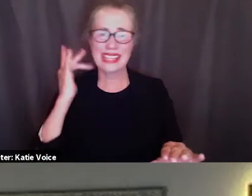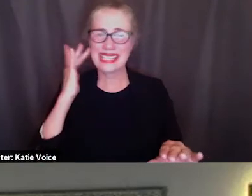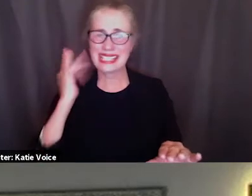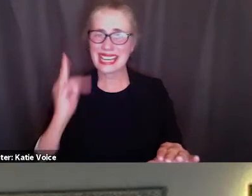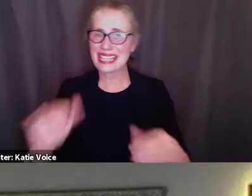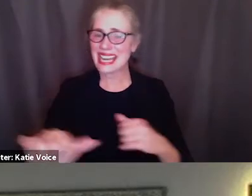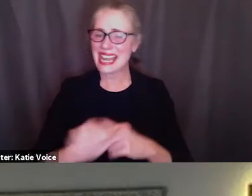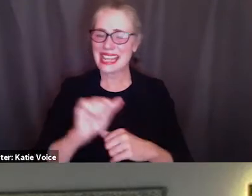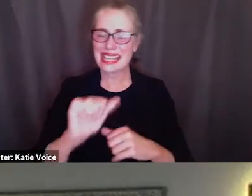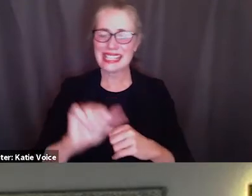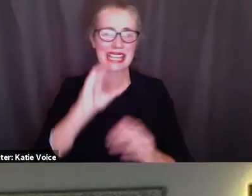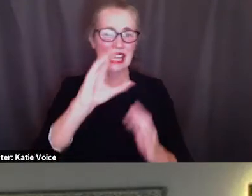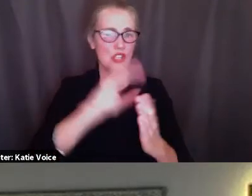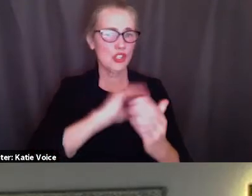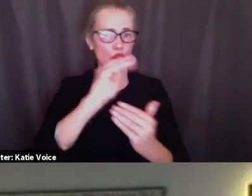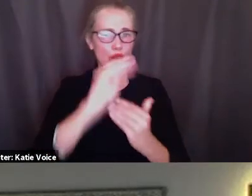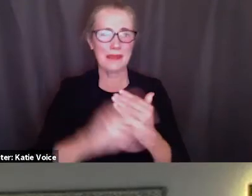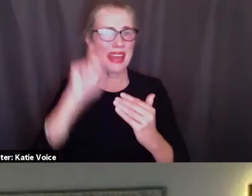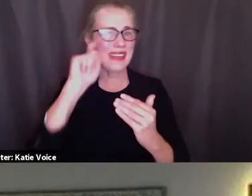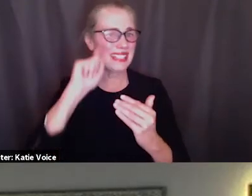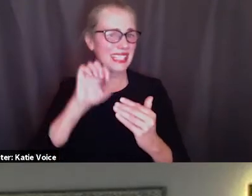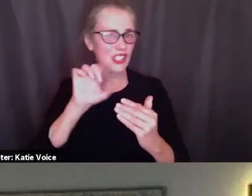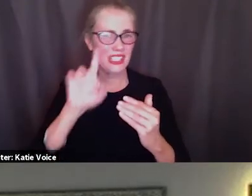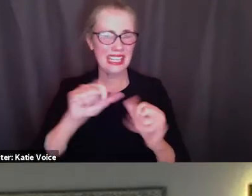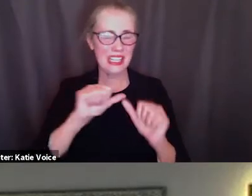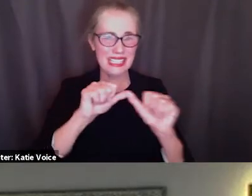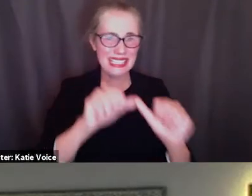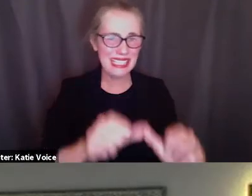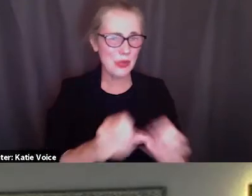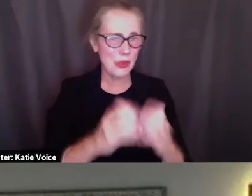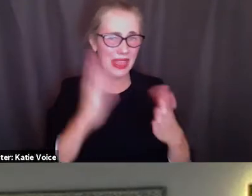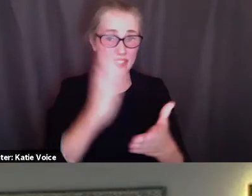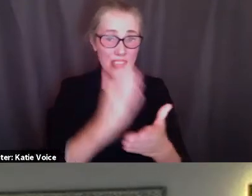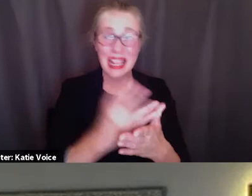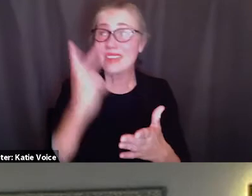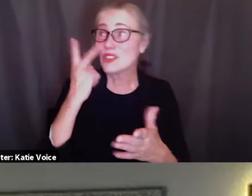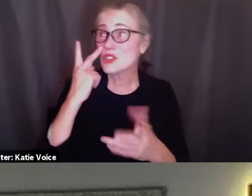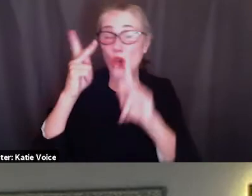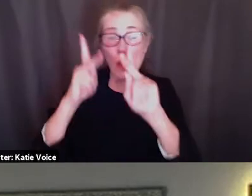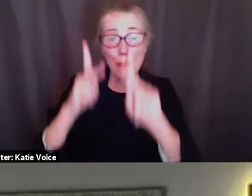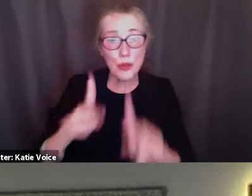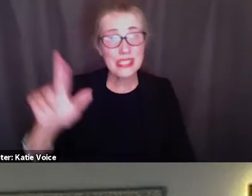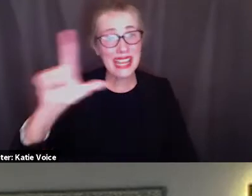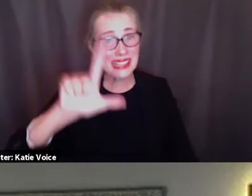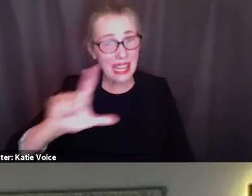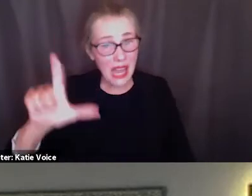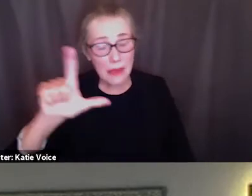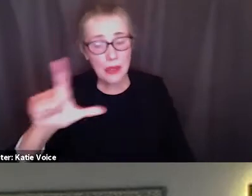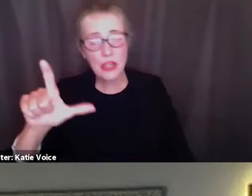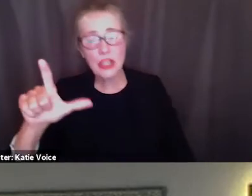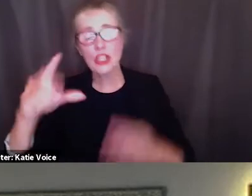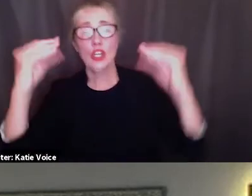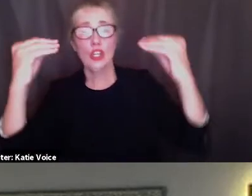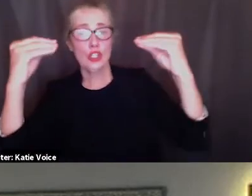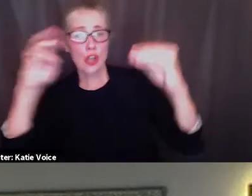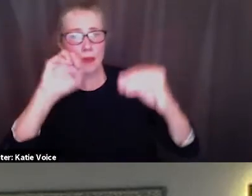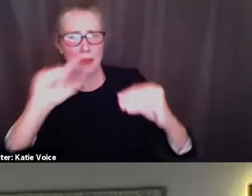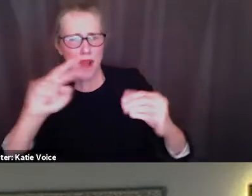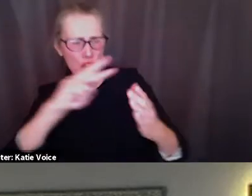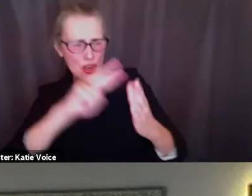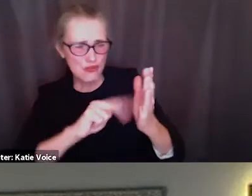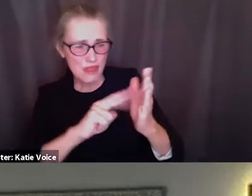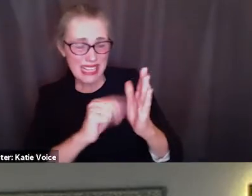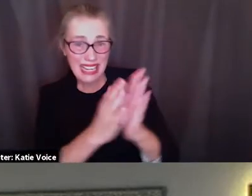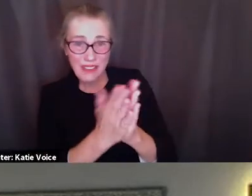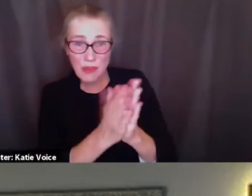unstopped. If you saw a person in a library, shopping mall, or any other public place reading from those texts and